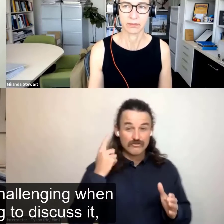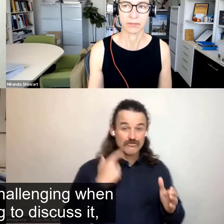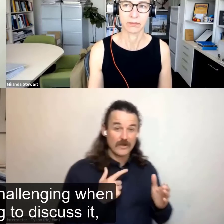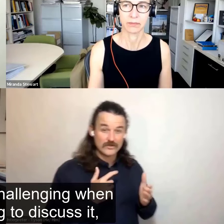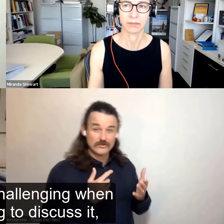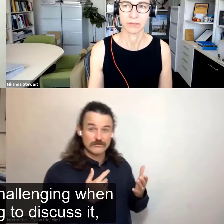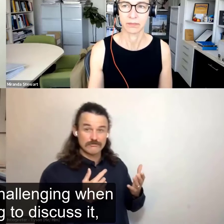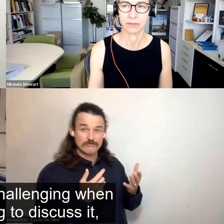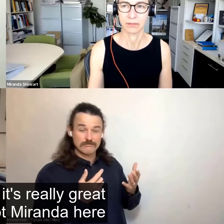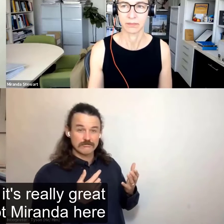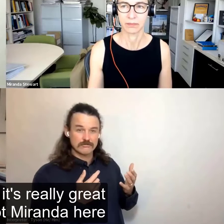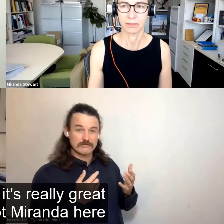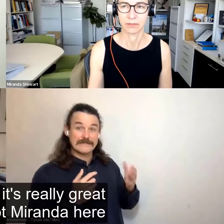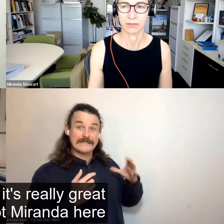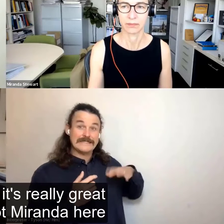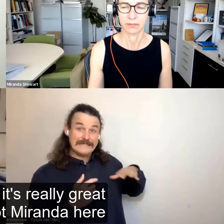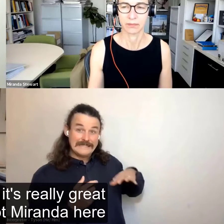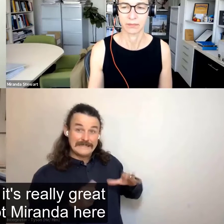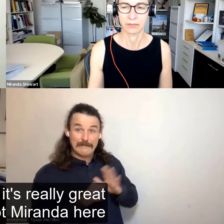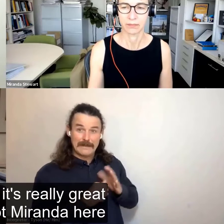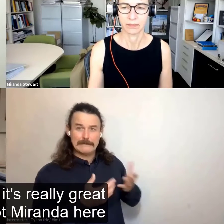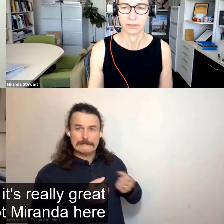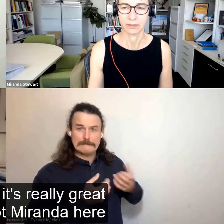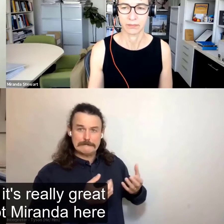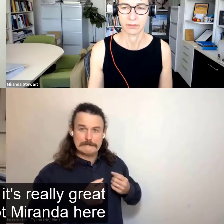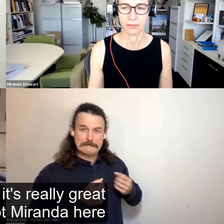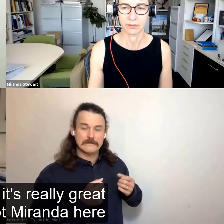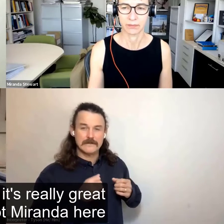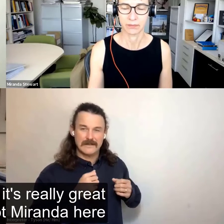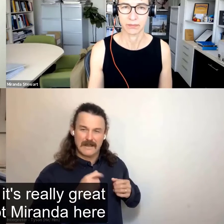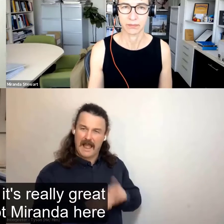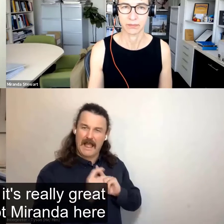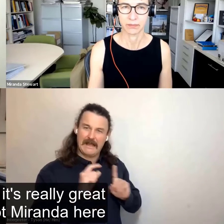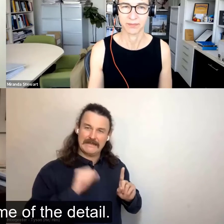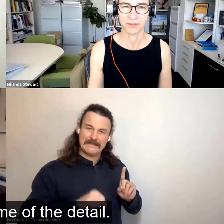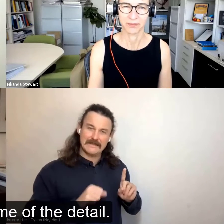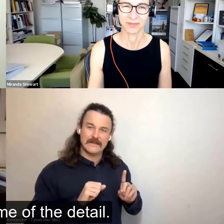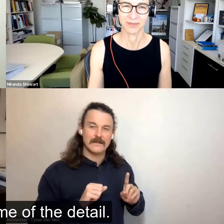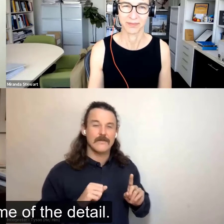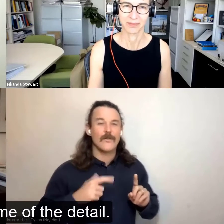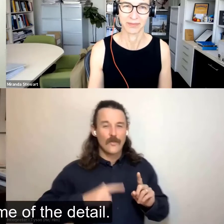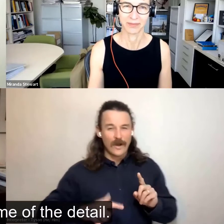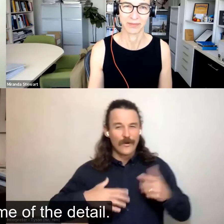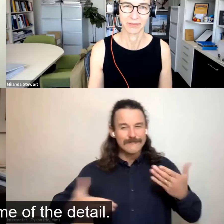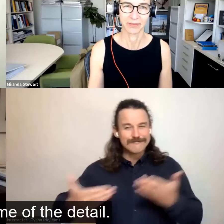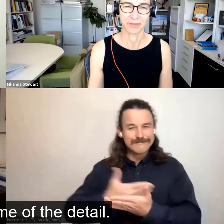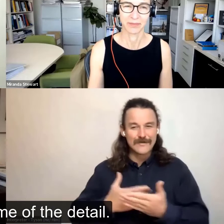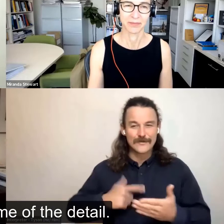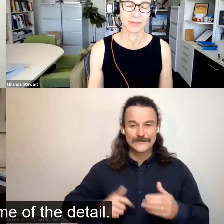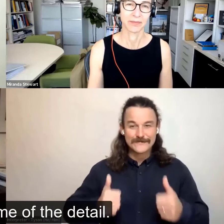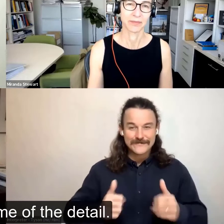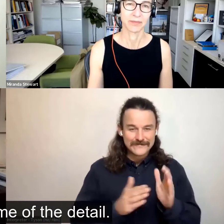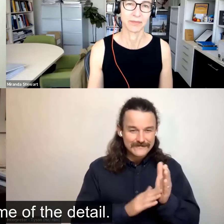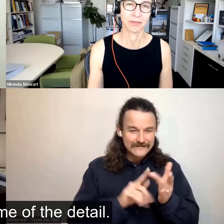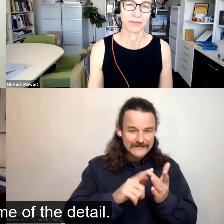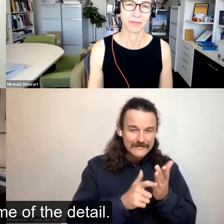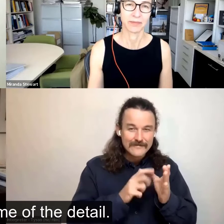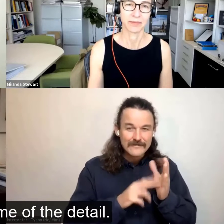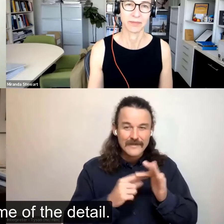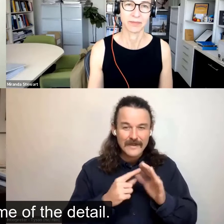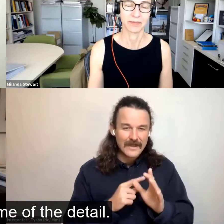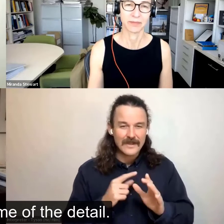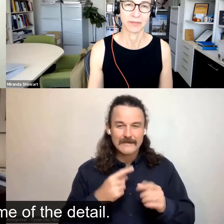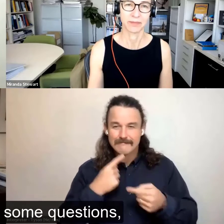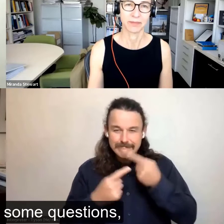to discuss it, which is why it's really great that we've got Miranda here to provide some of the